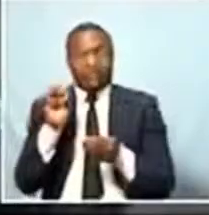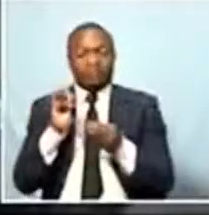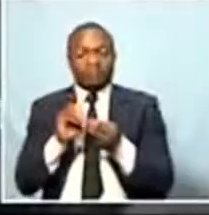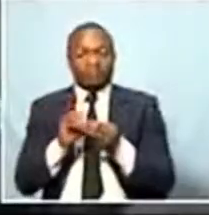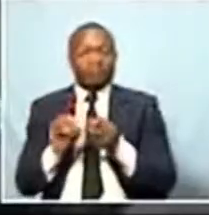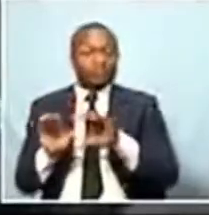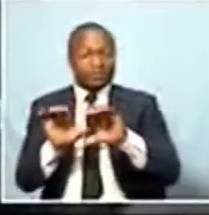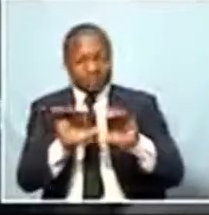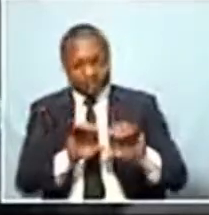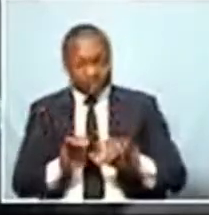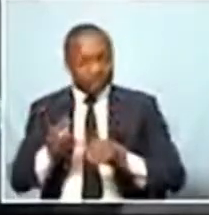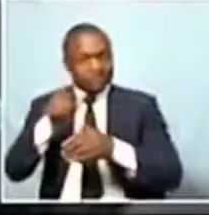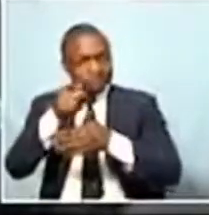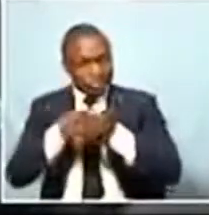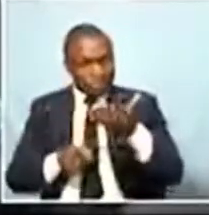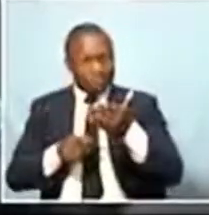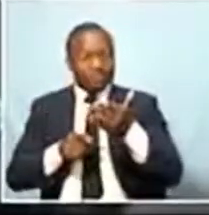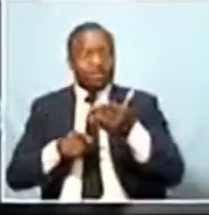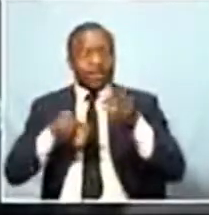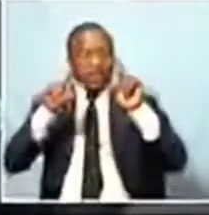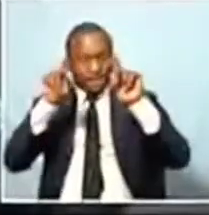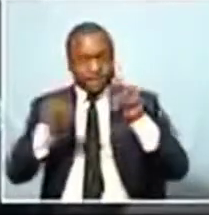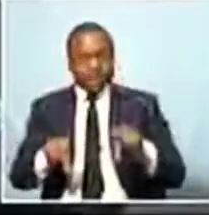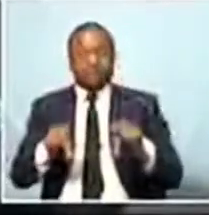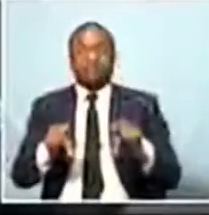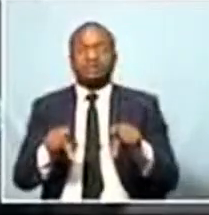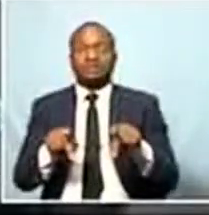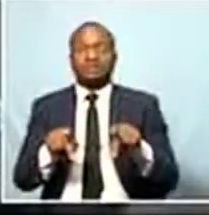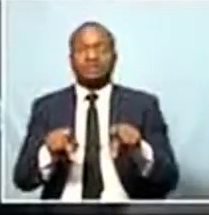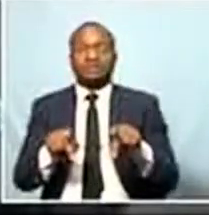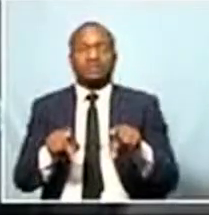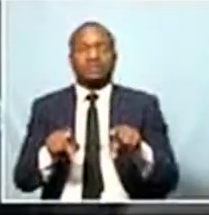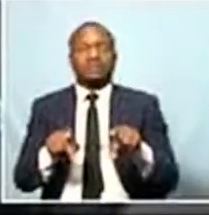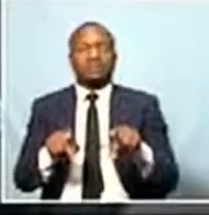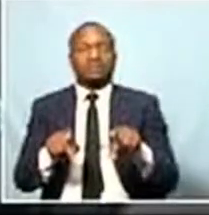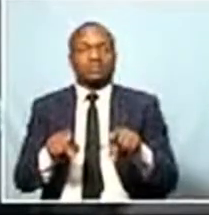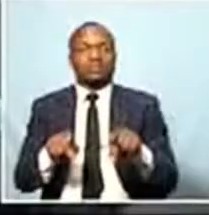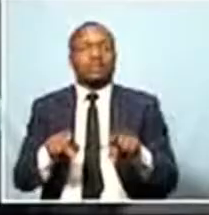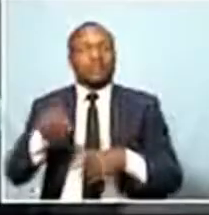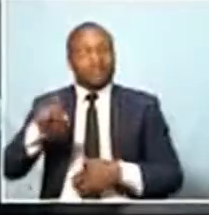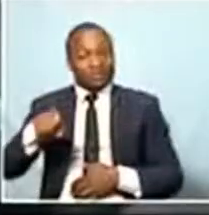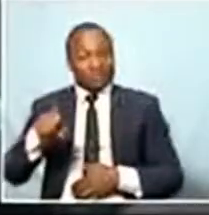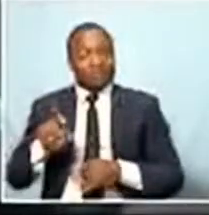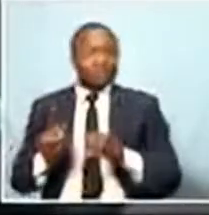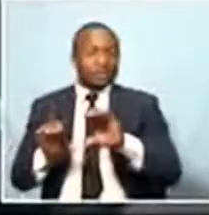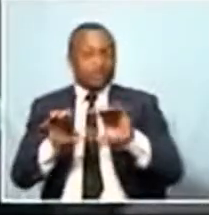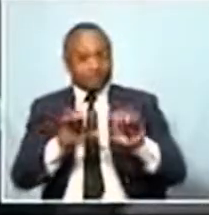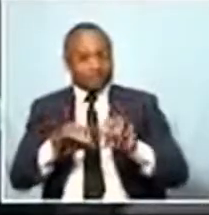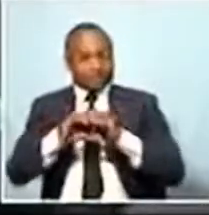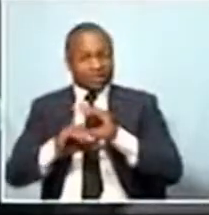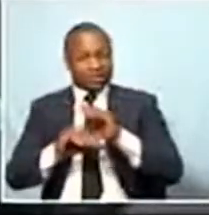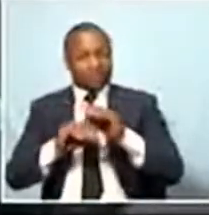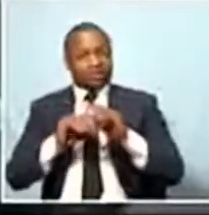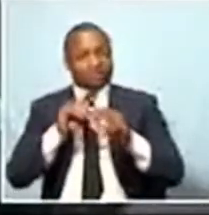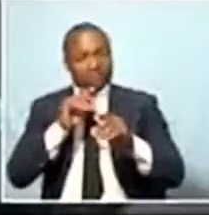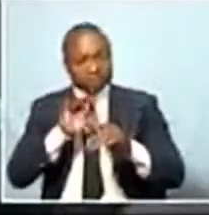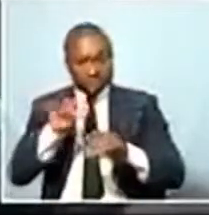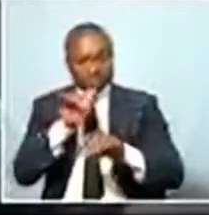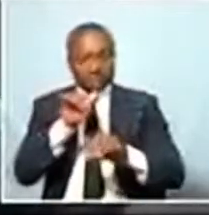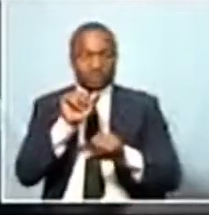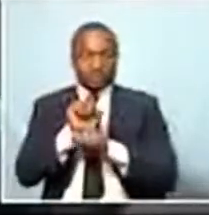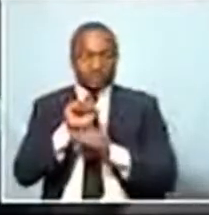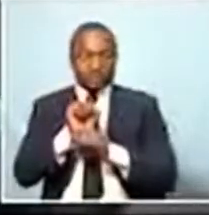with what is an individual entitled to under the standard operating procedure. Thank you, Chair.